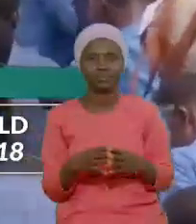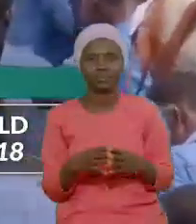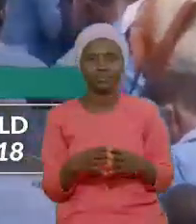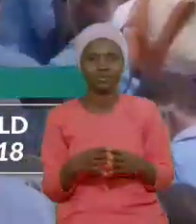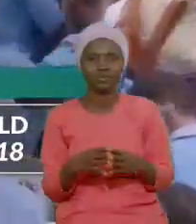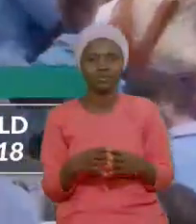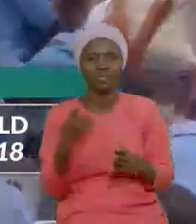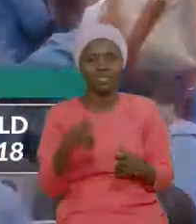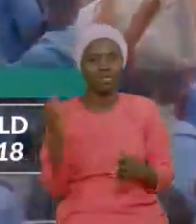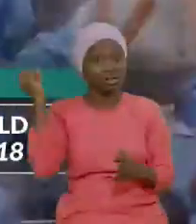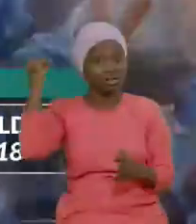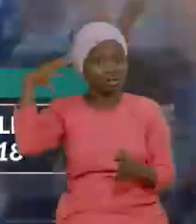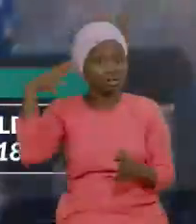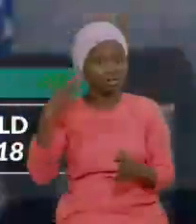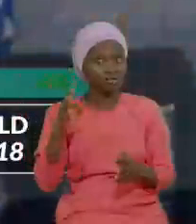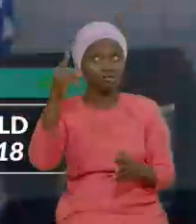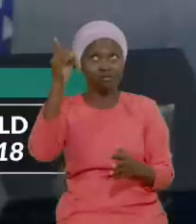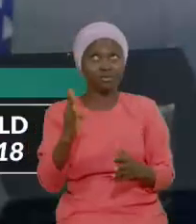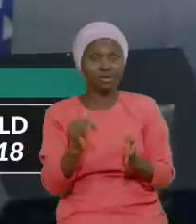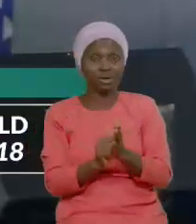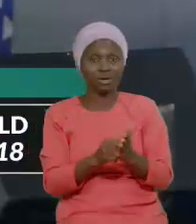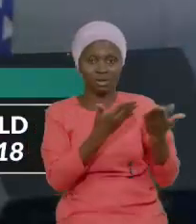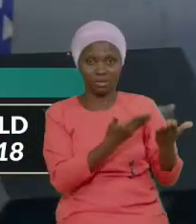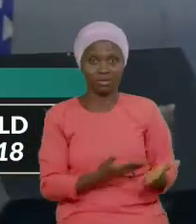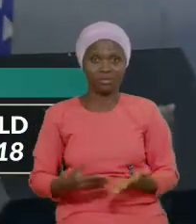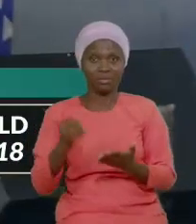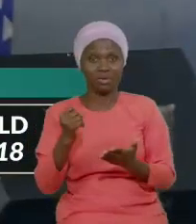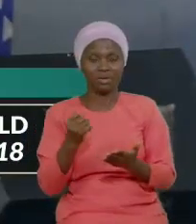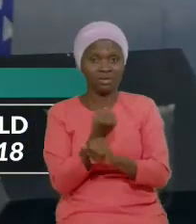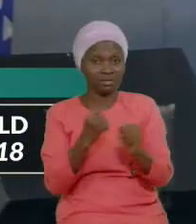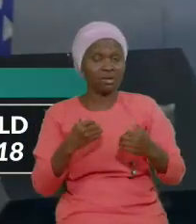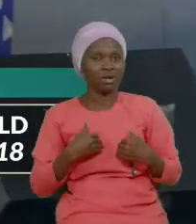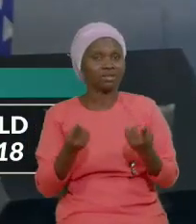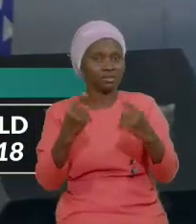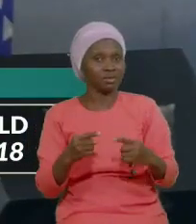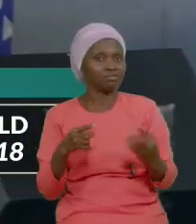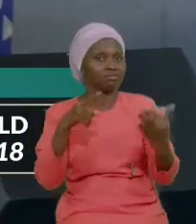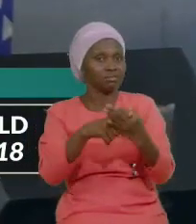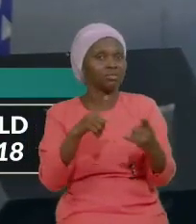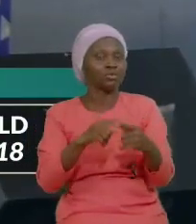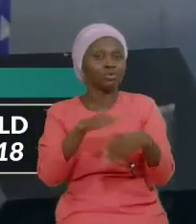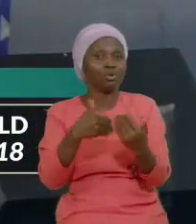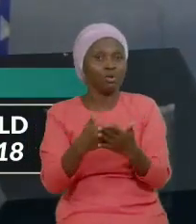The grace of God that bringeth salvation has appeared unto all men.